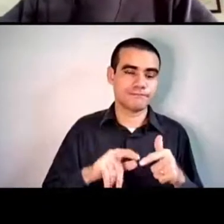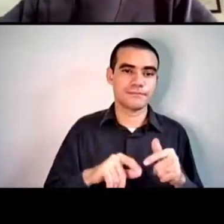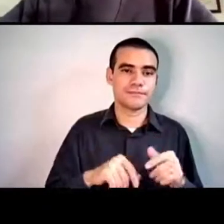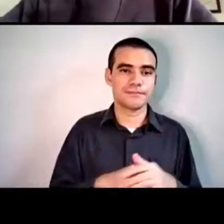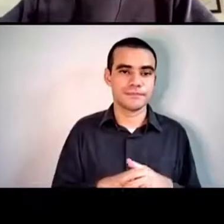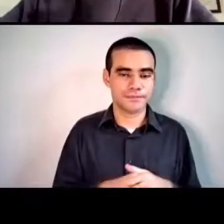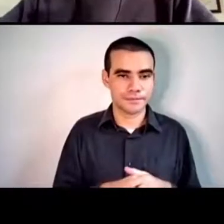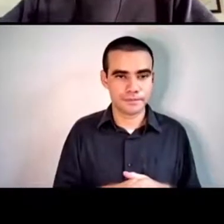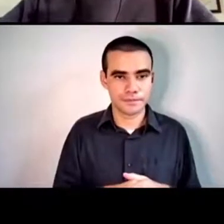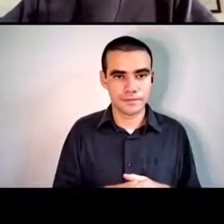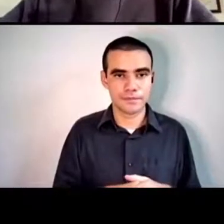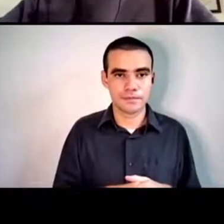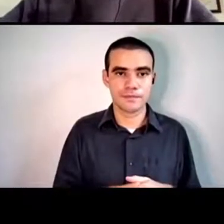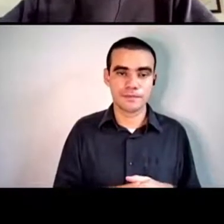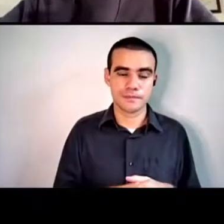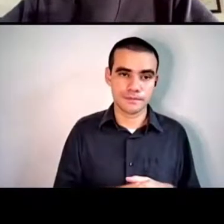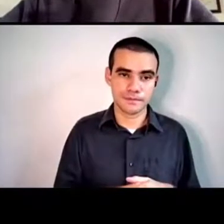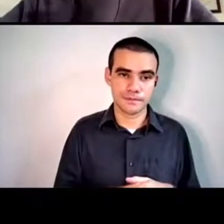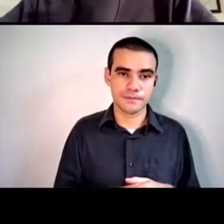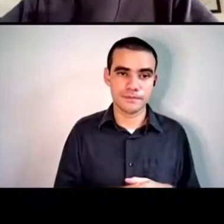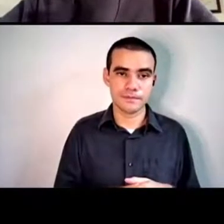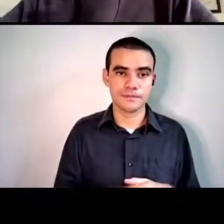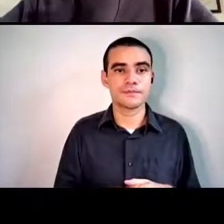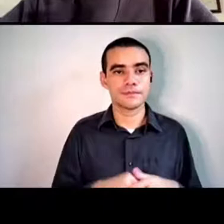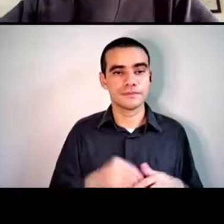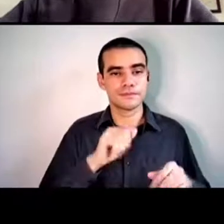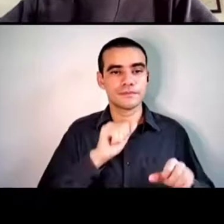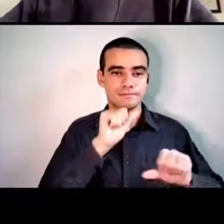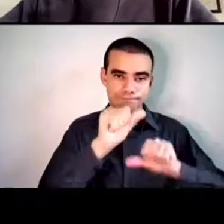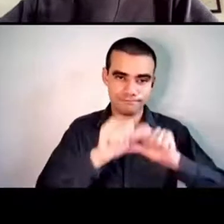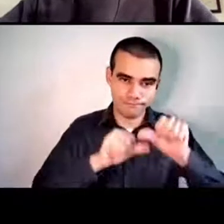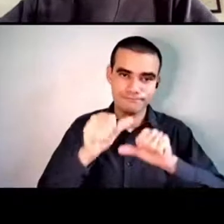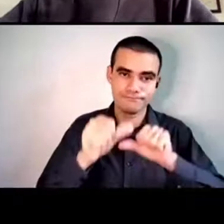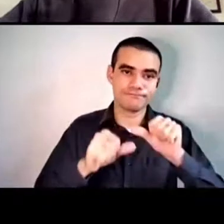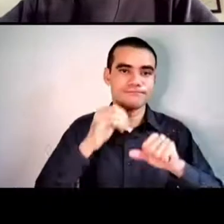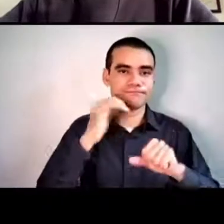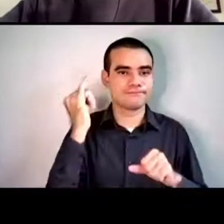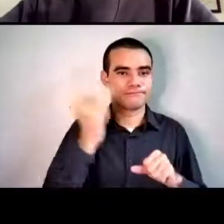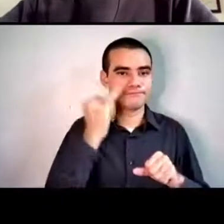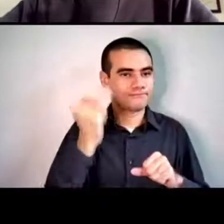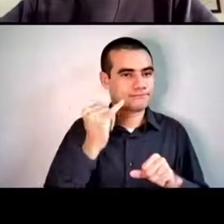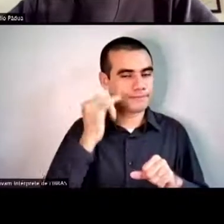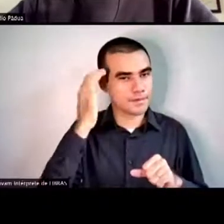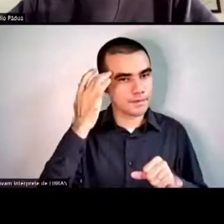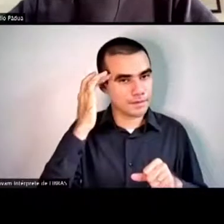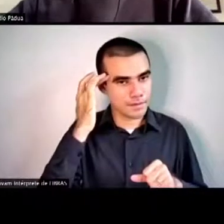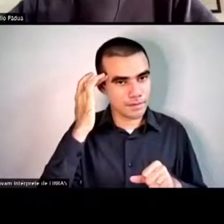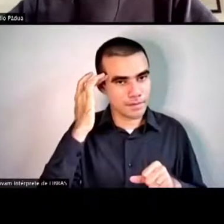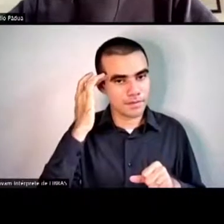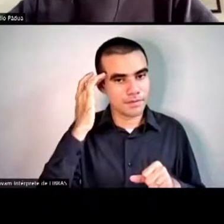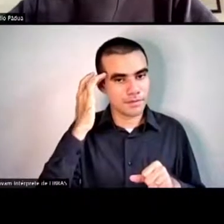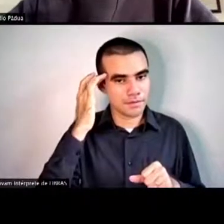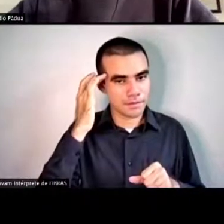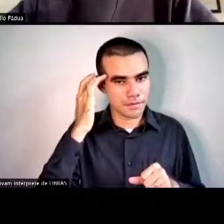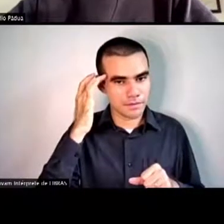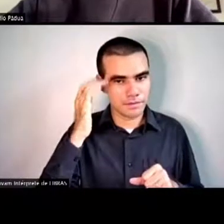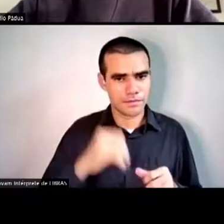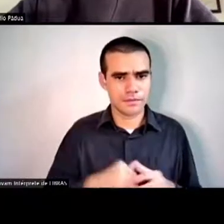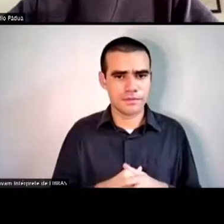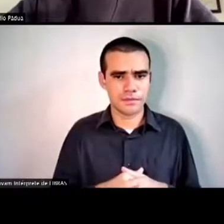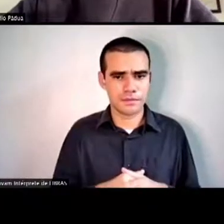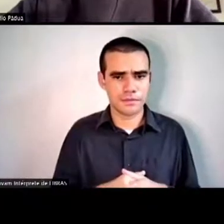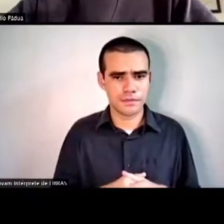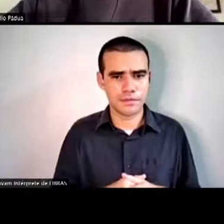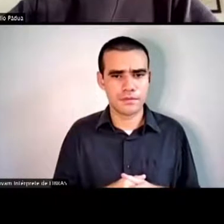here. So this aspect is part of the reform that needs to happen. And I think